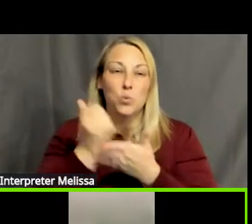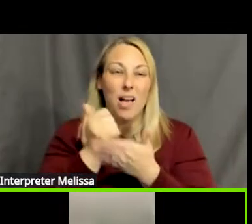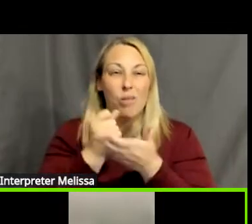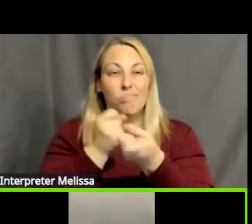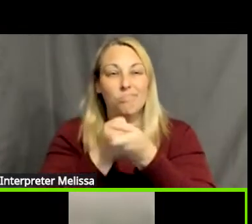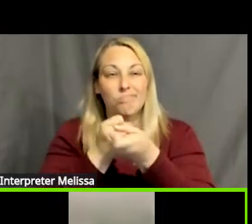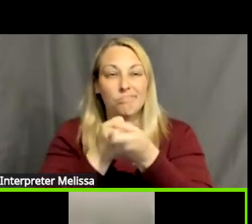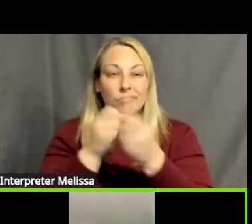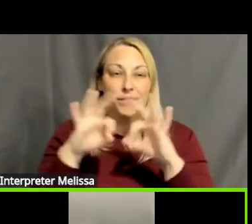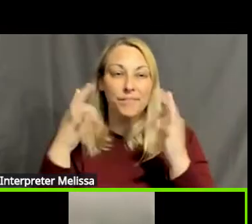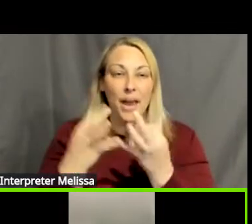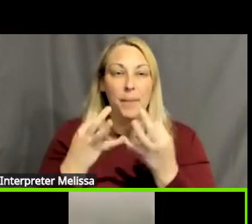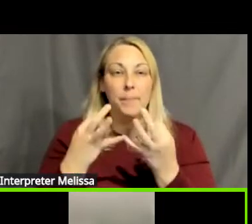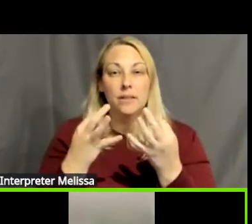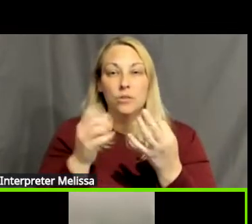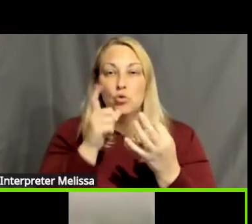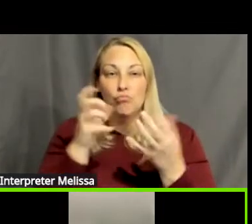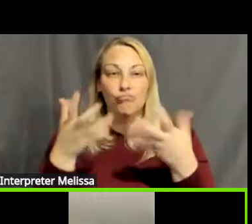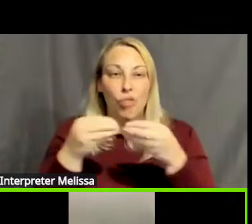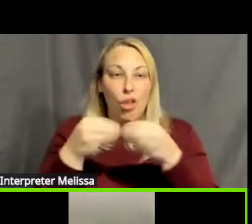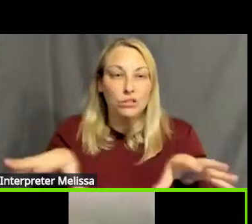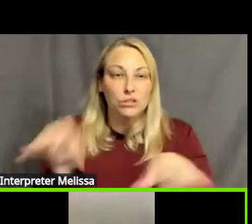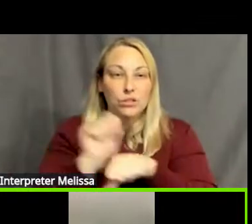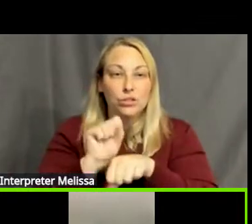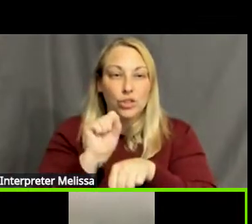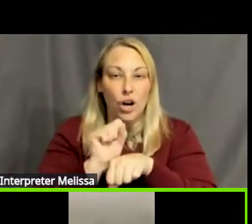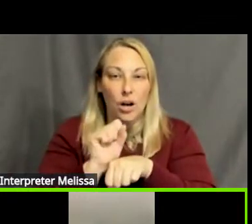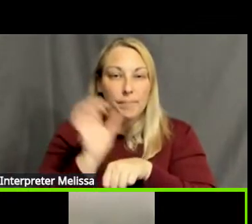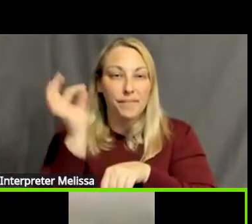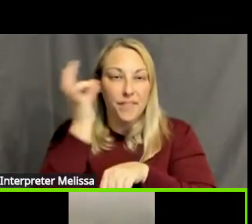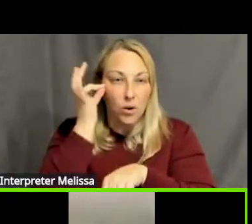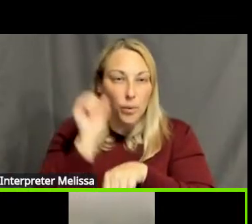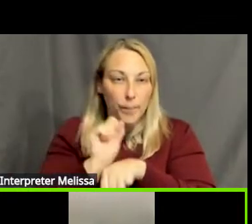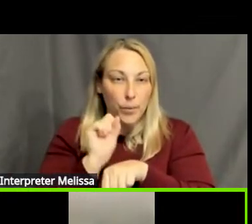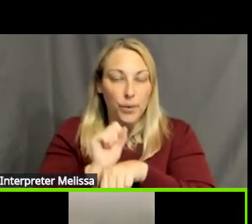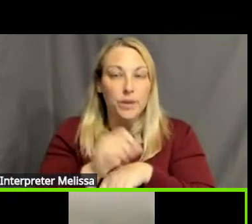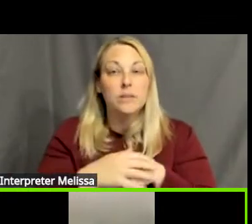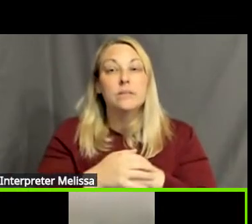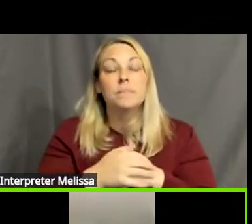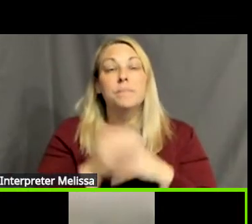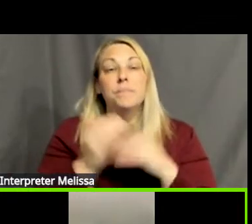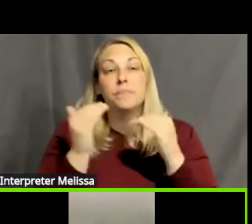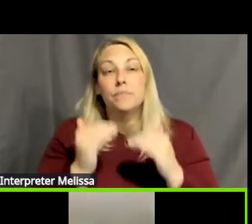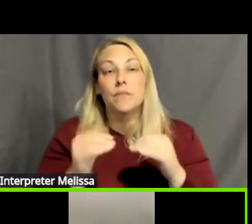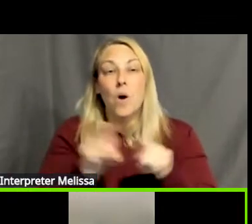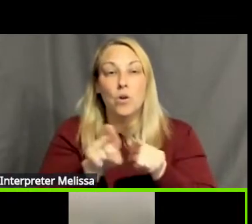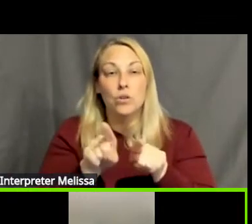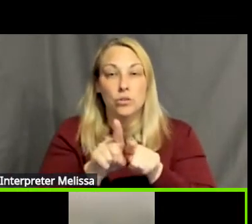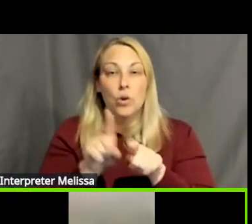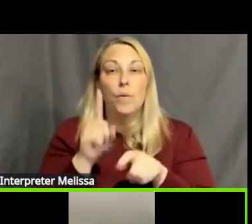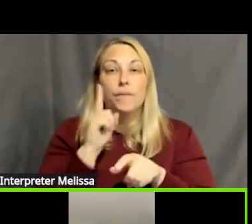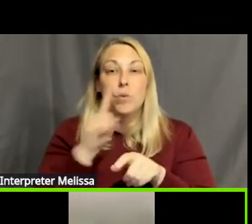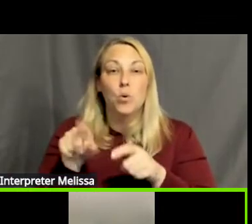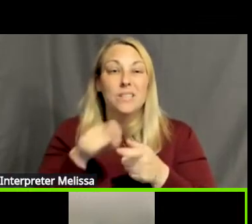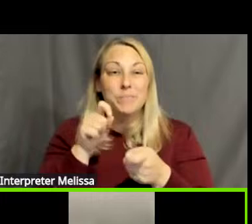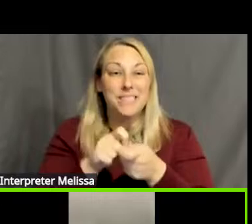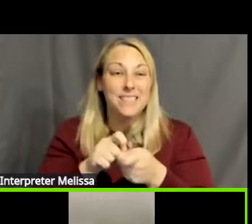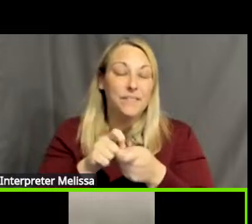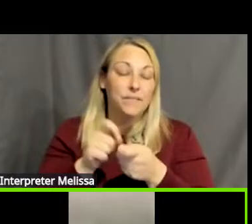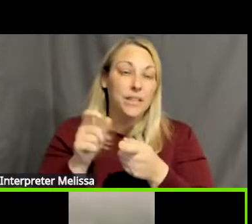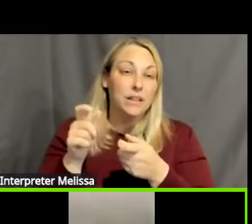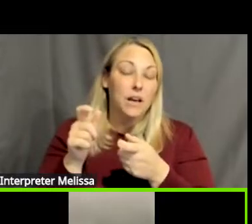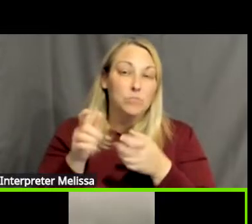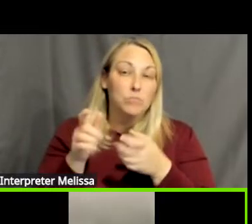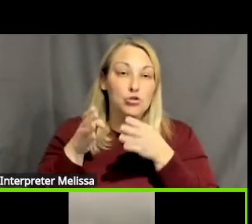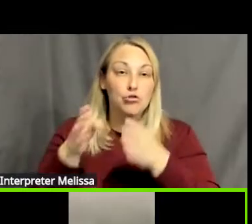So we're requesting or reminding residents to please move your vehicles on those designated street sweeping days to avoid ticketing